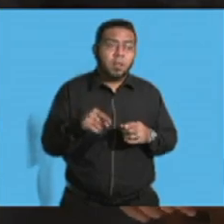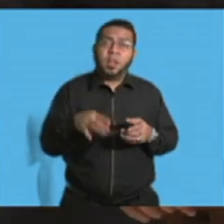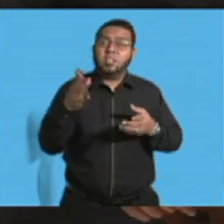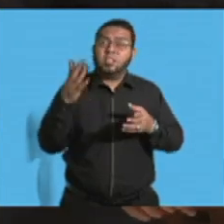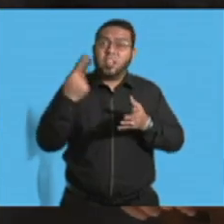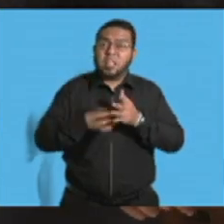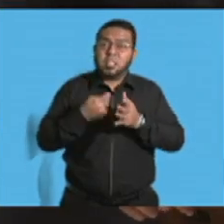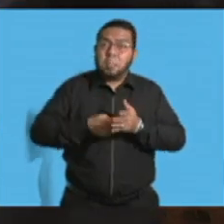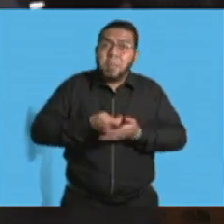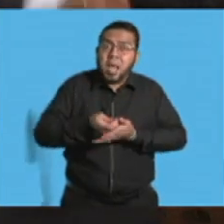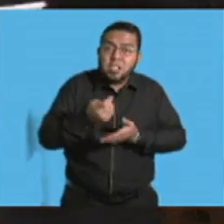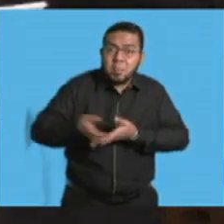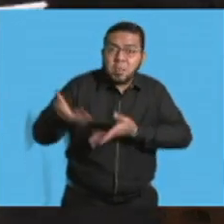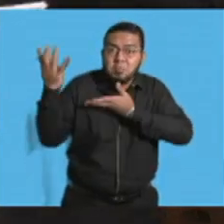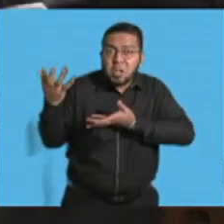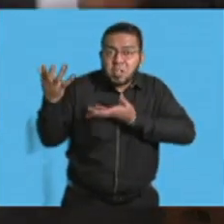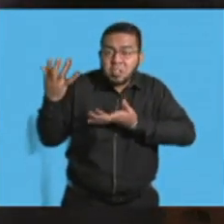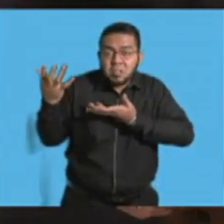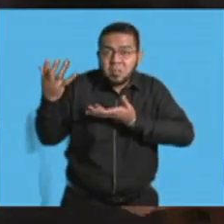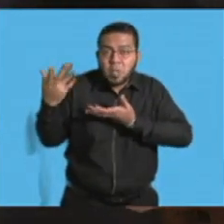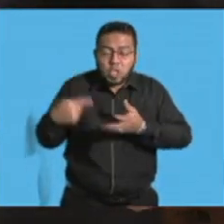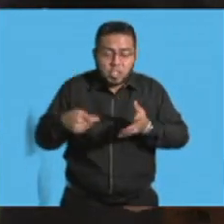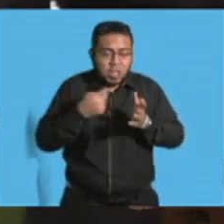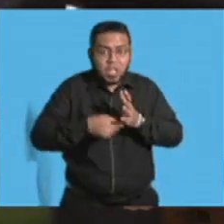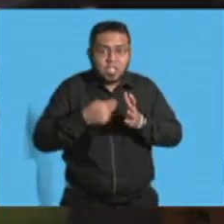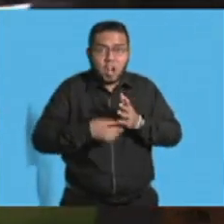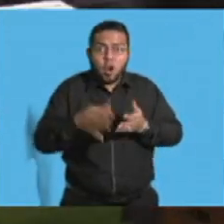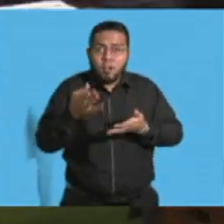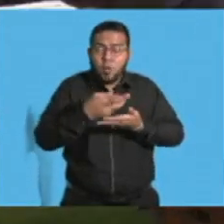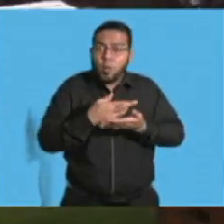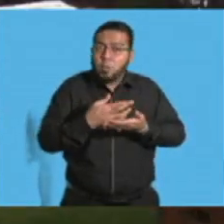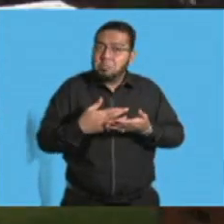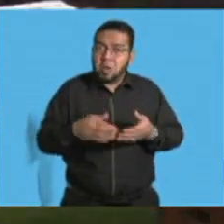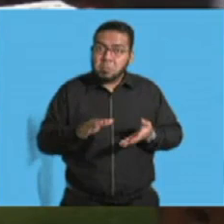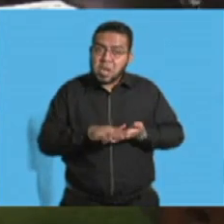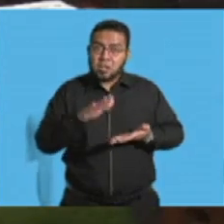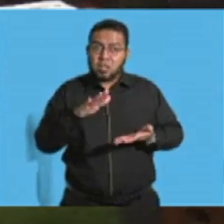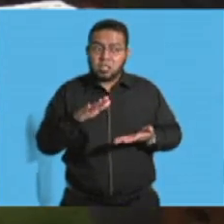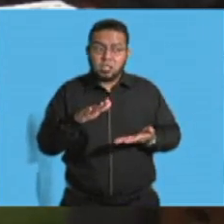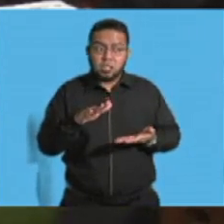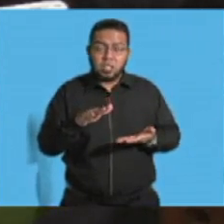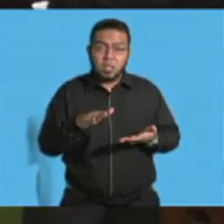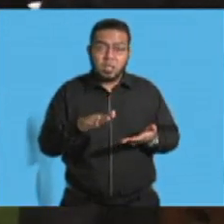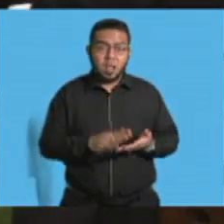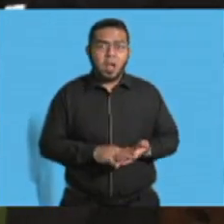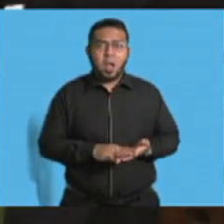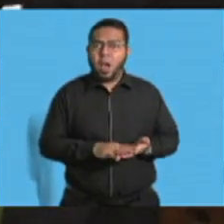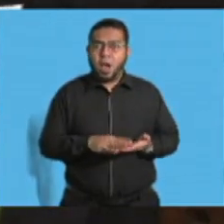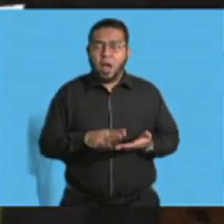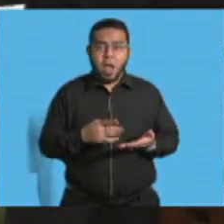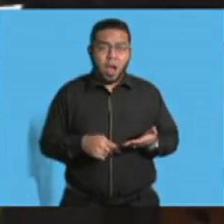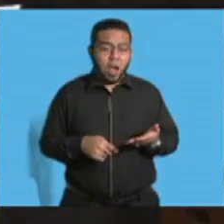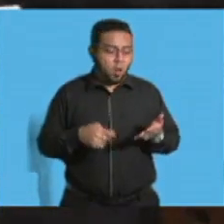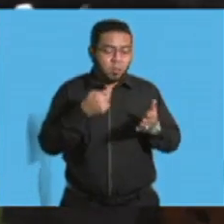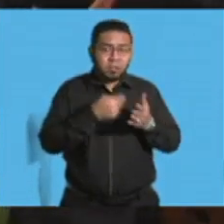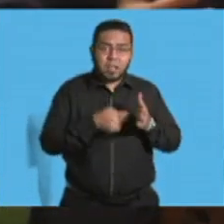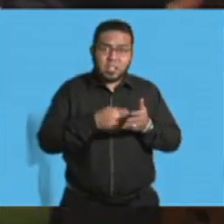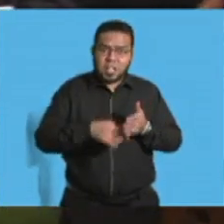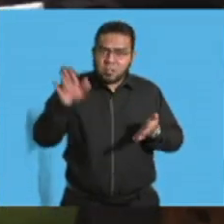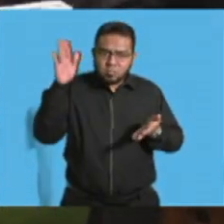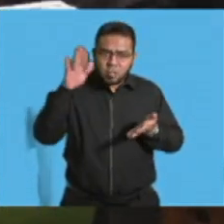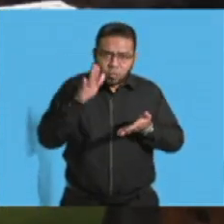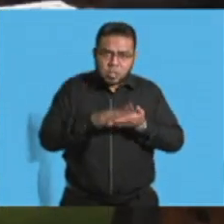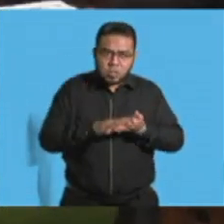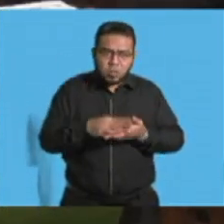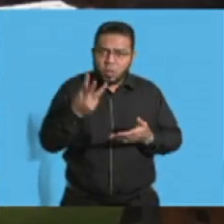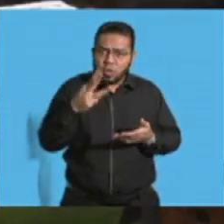burdened because of the fact that our tax revenue collection is increased, Madam Speaker. In fact, our tax threshold is increased.